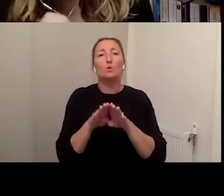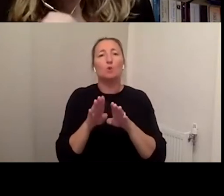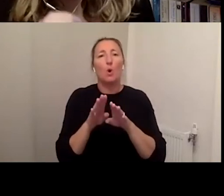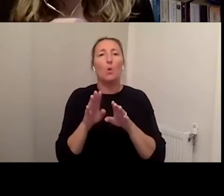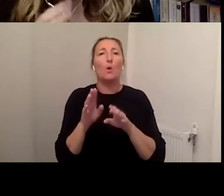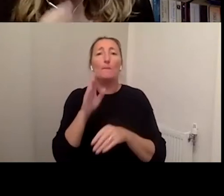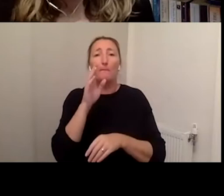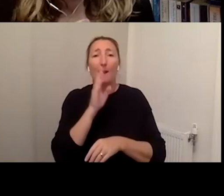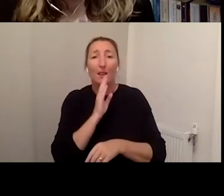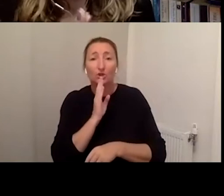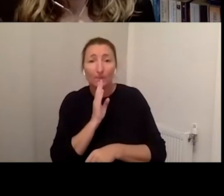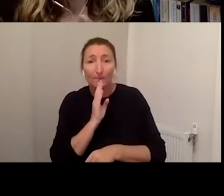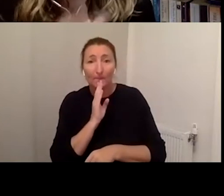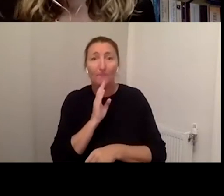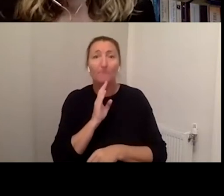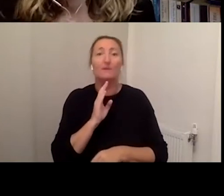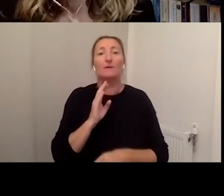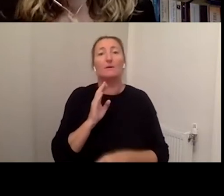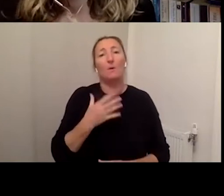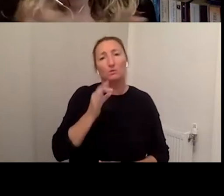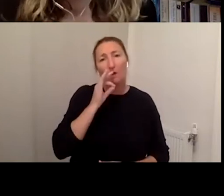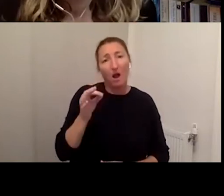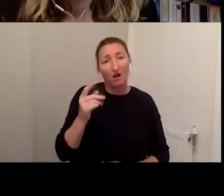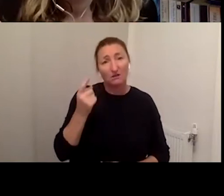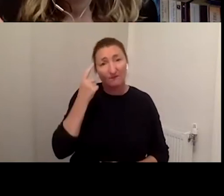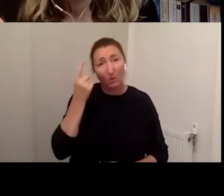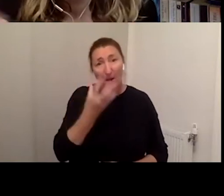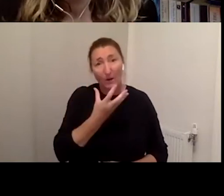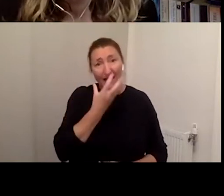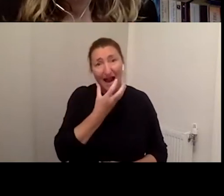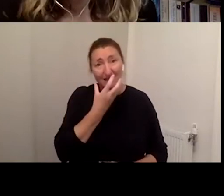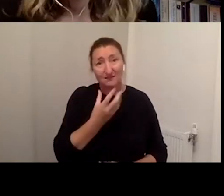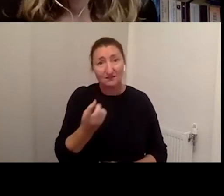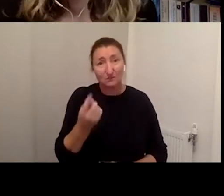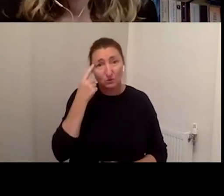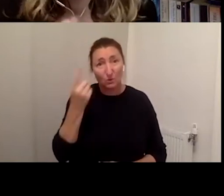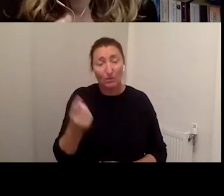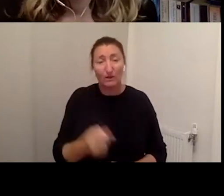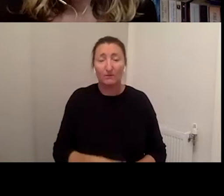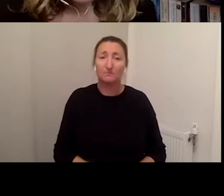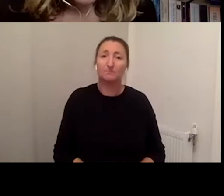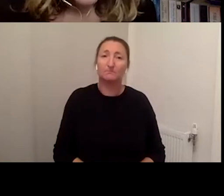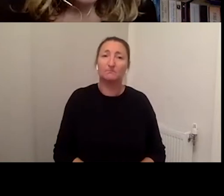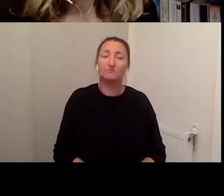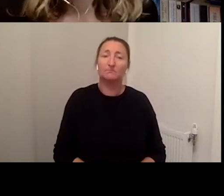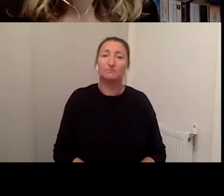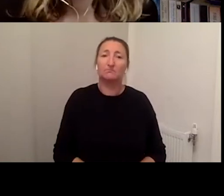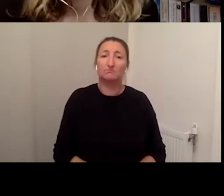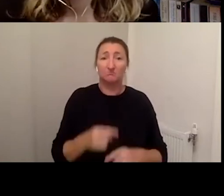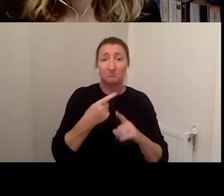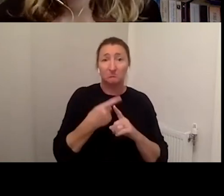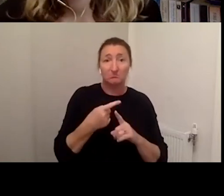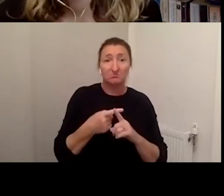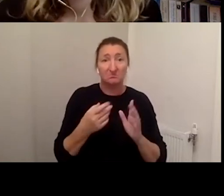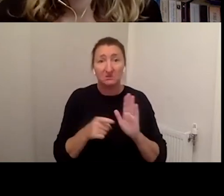Belgium, I wanted to just ask you if you had any thoughts about gas, because we talk about one of the things I definitely think is a good thing about the